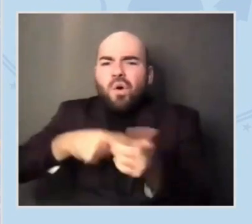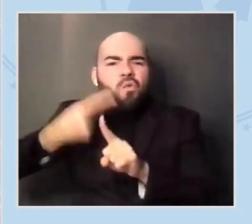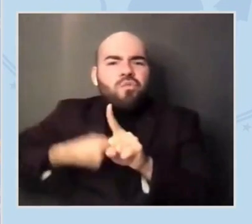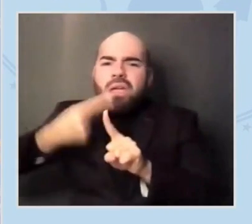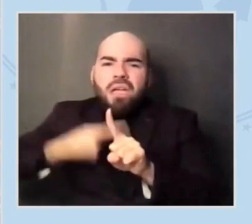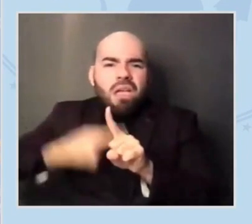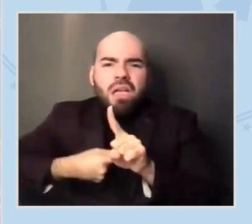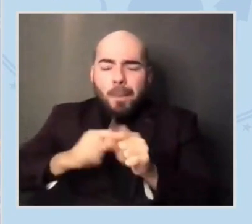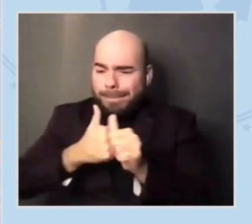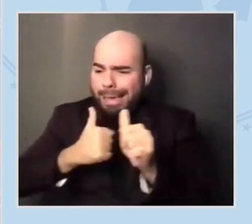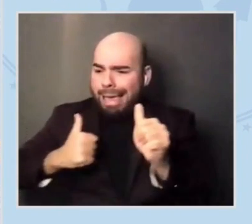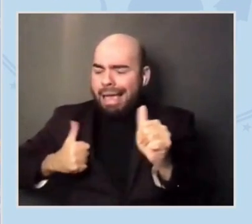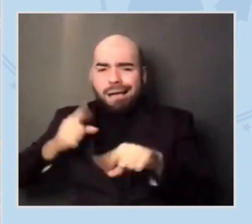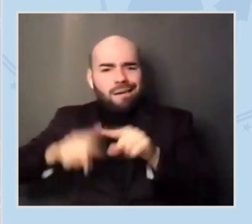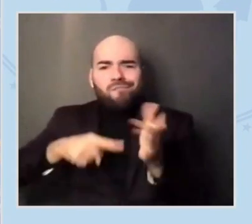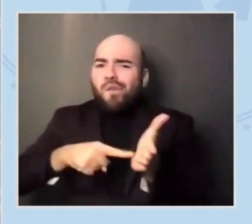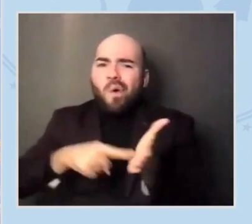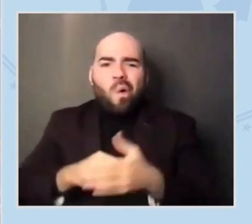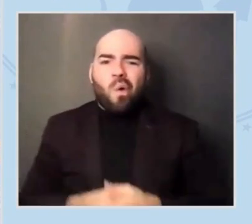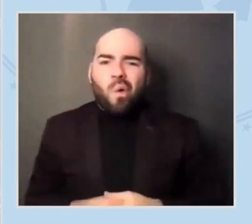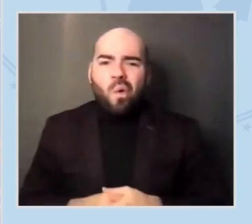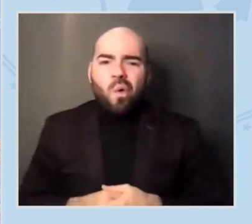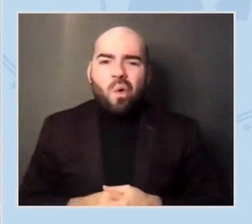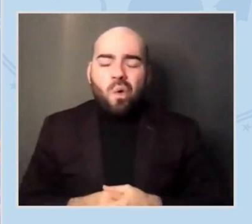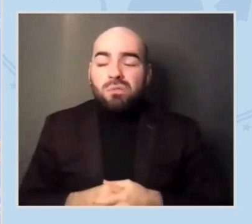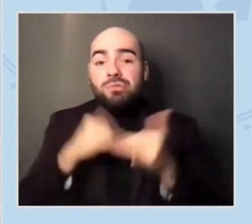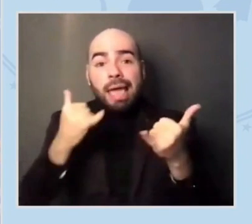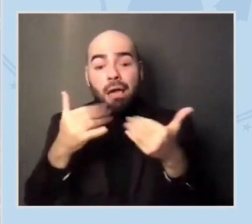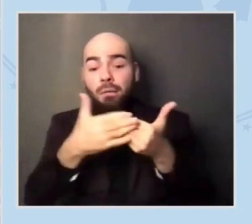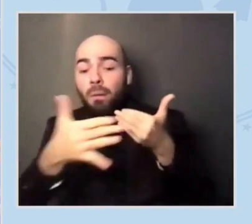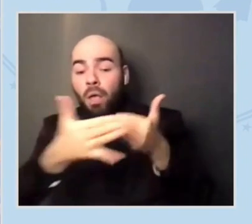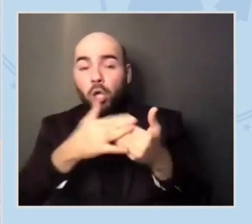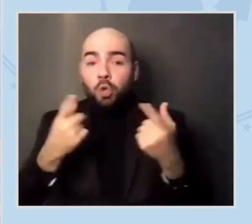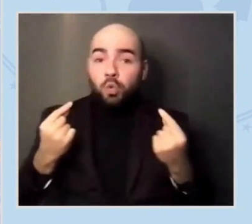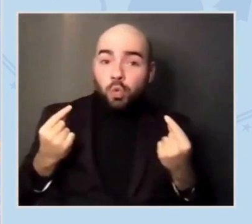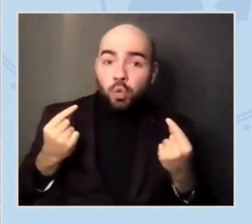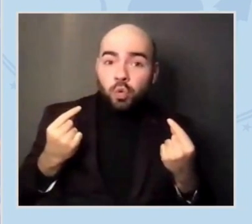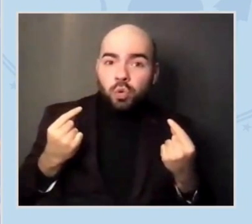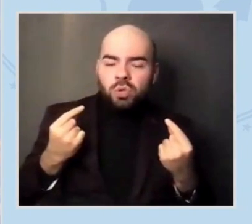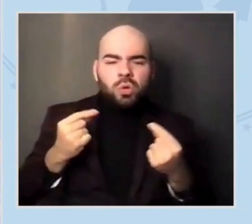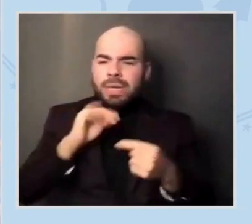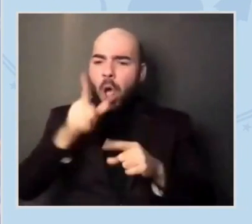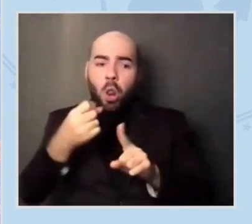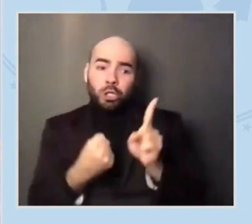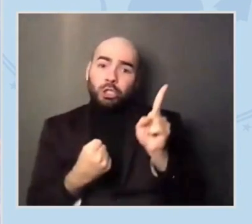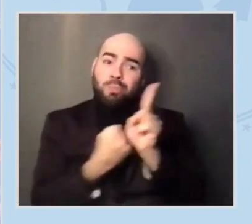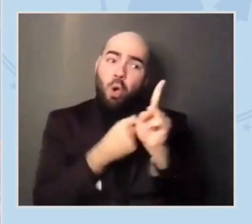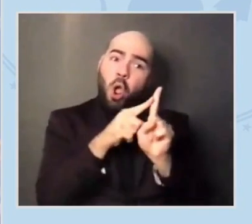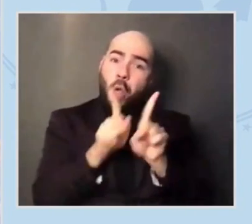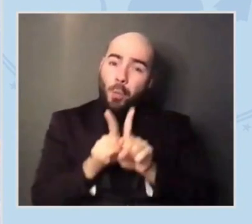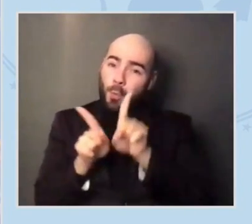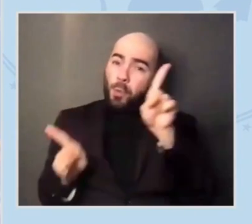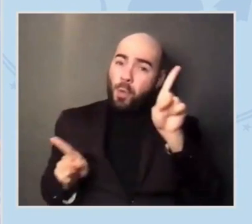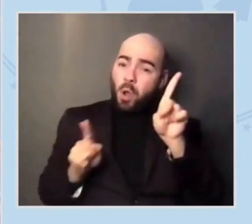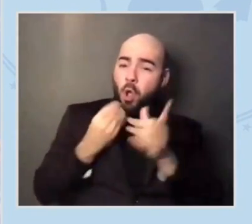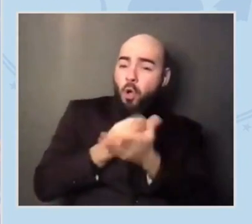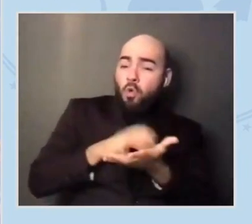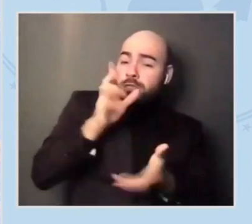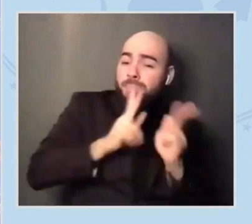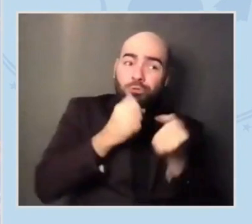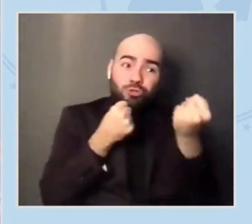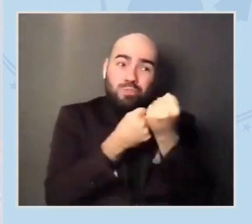we'll add in the weeks ahead that we're going to create a recovery for everybody, for all. We're going to get this